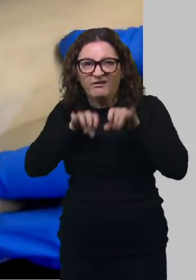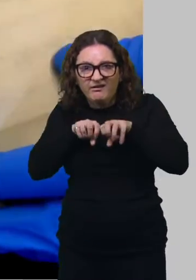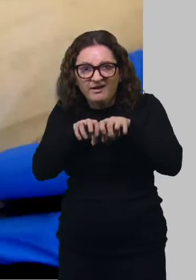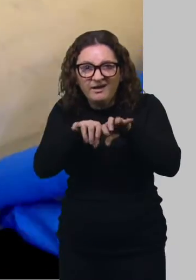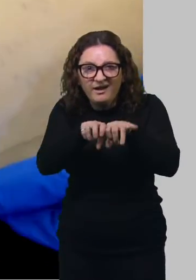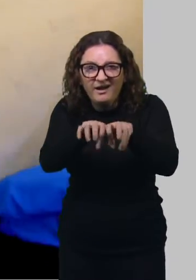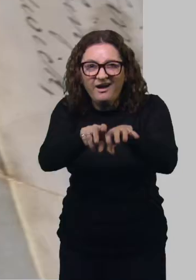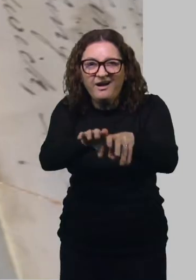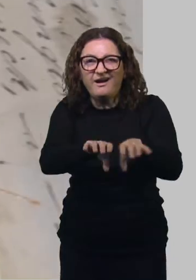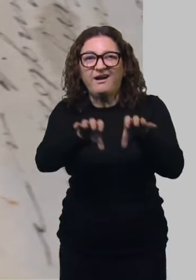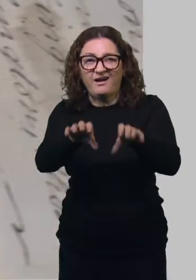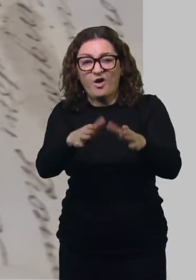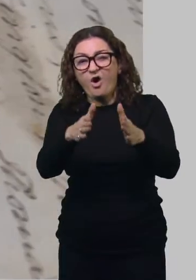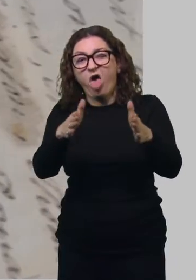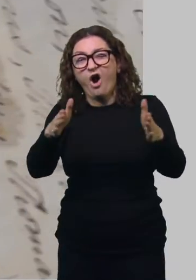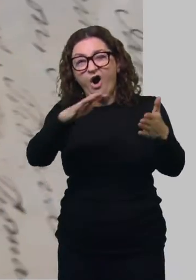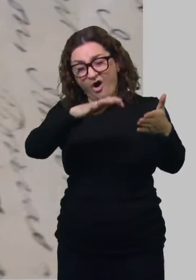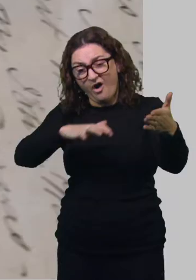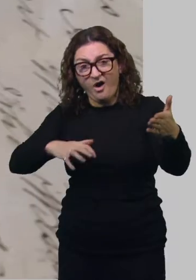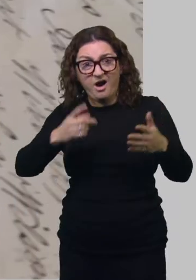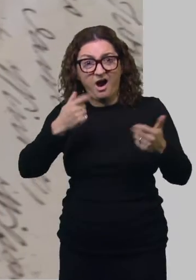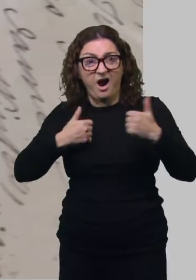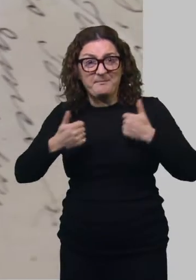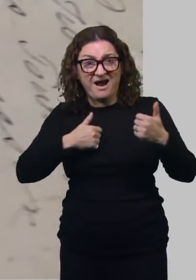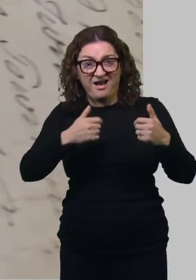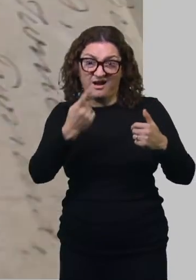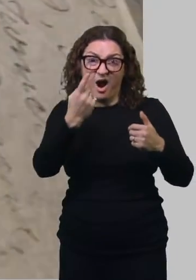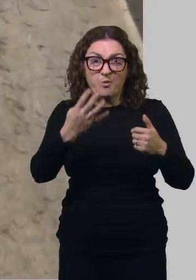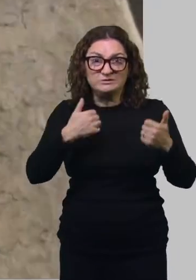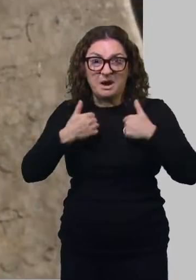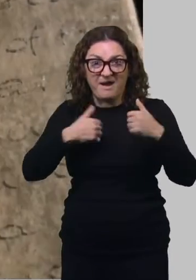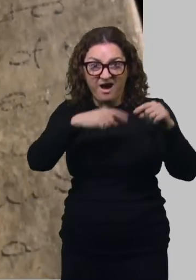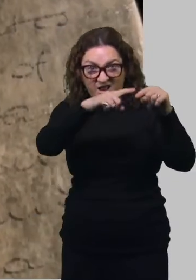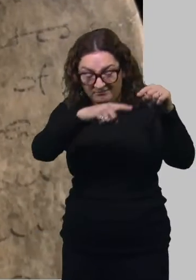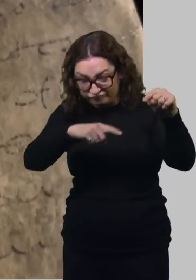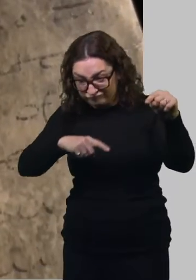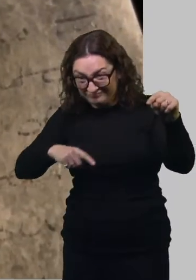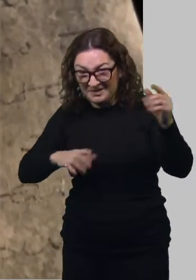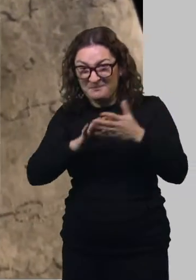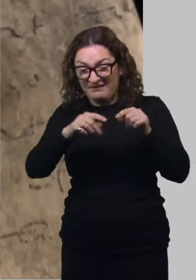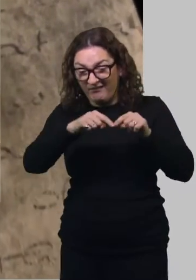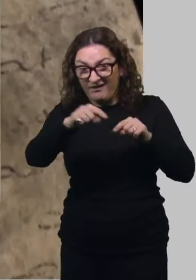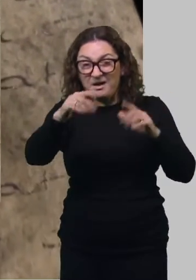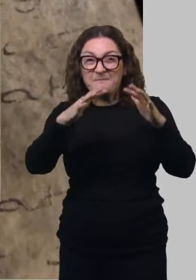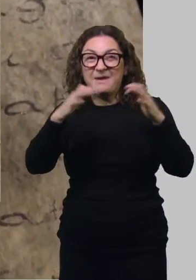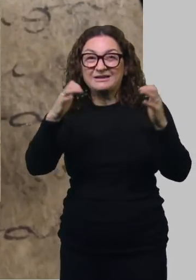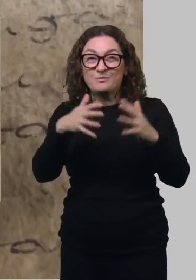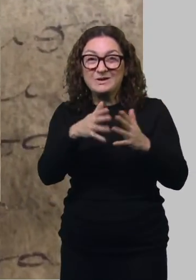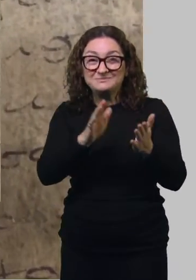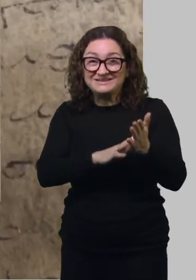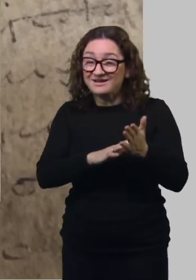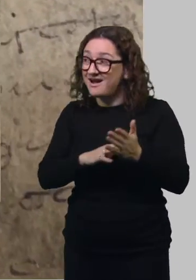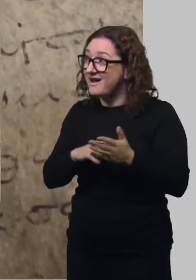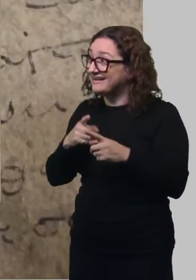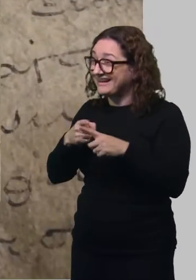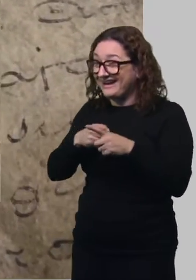of Westminster. All of our acts are in English, but the royal assent formula on the first page is in Norman French, which is usually La